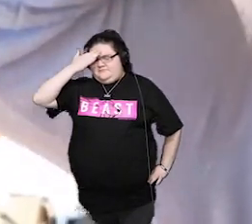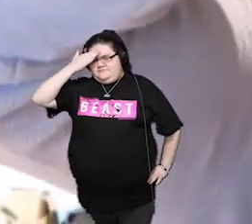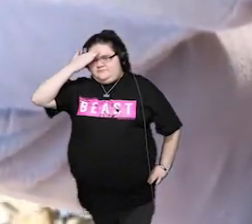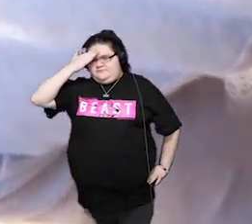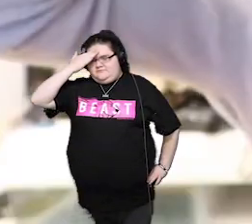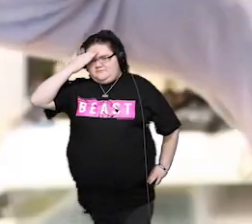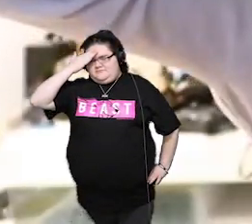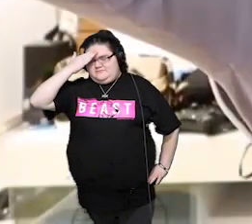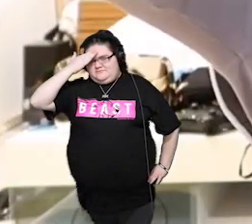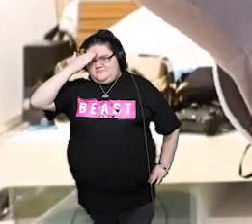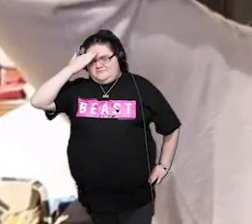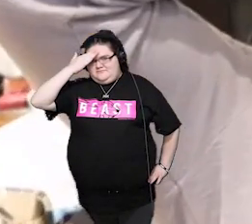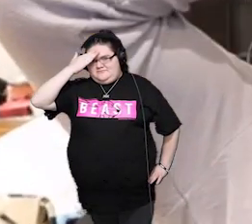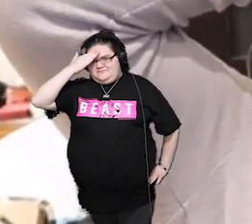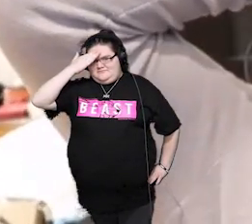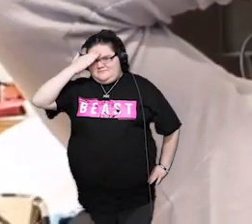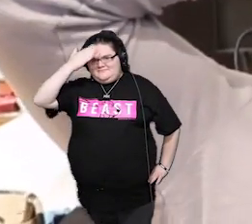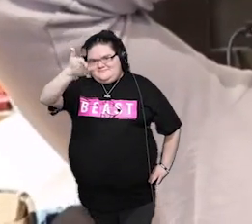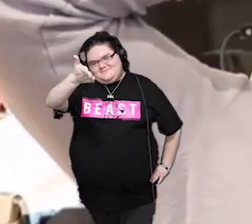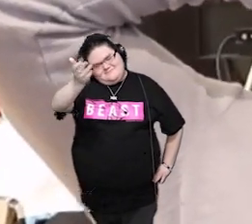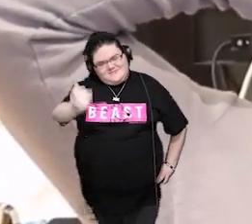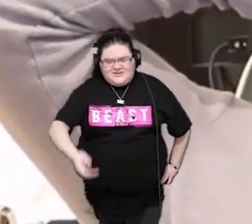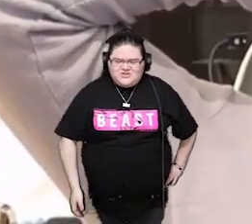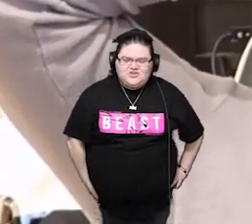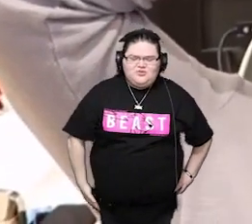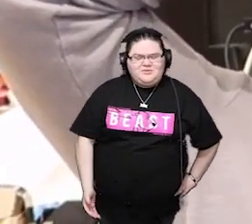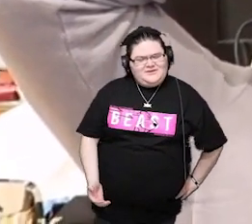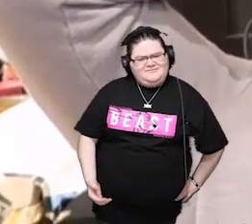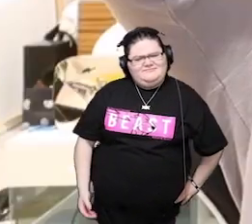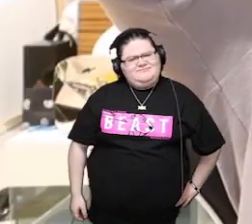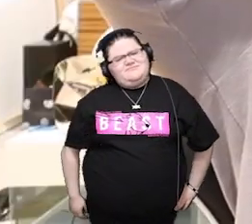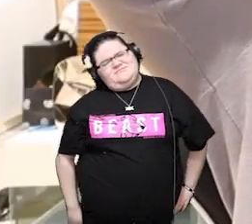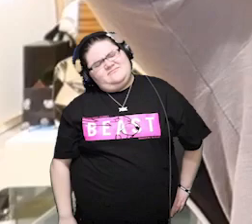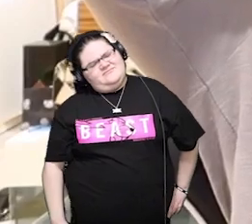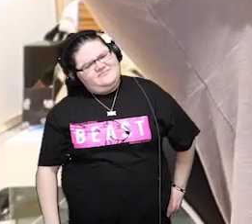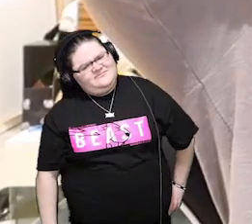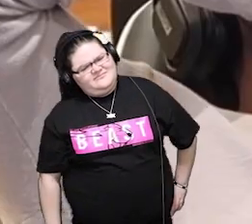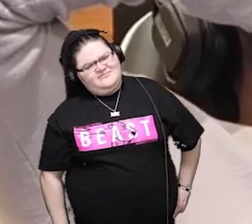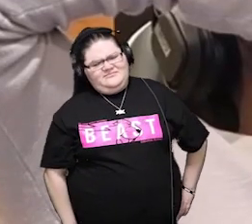Oh, my head hurts. I think it's also because I've been headbutting. That too, but.